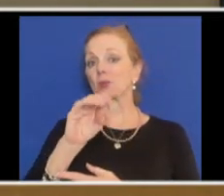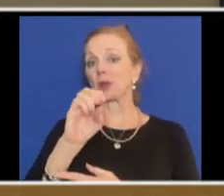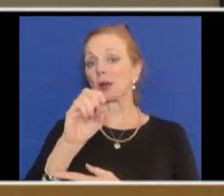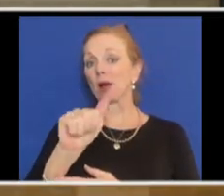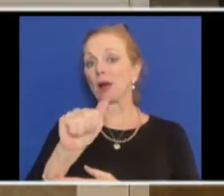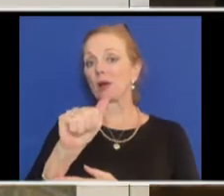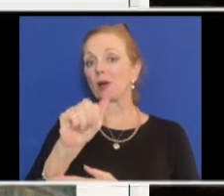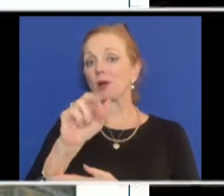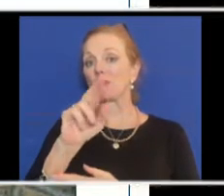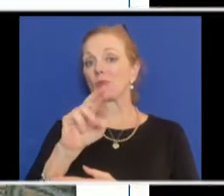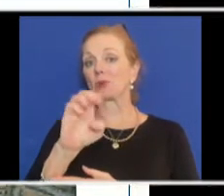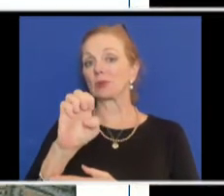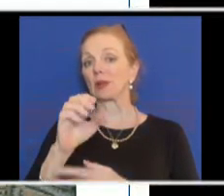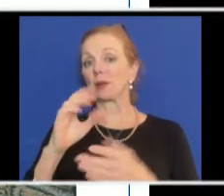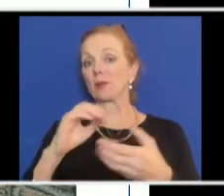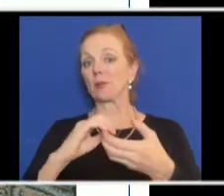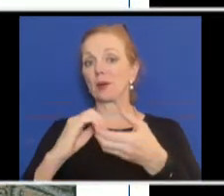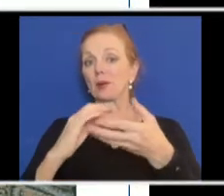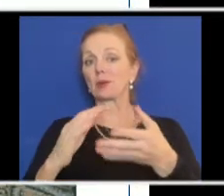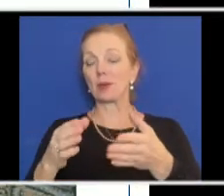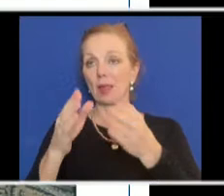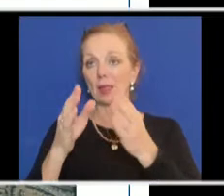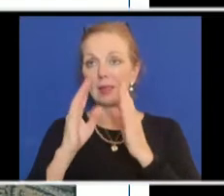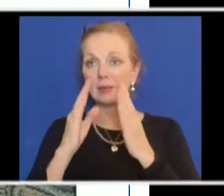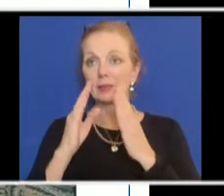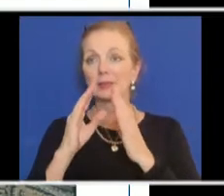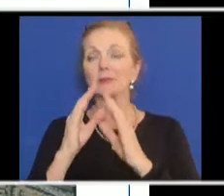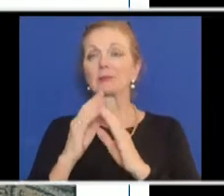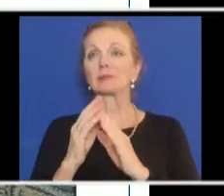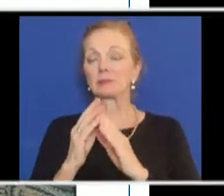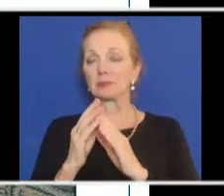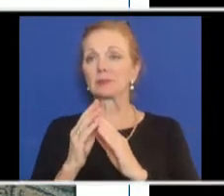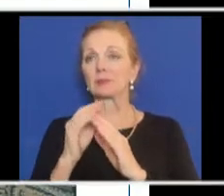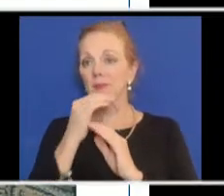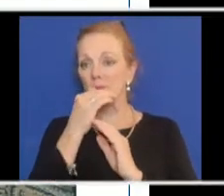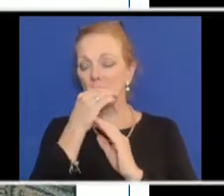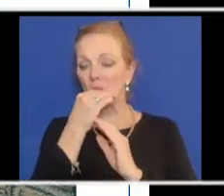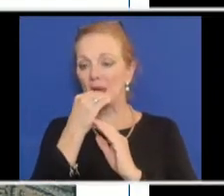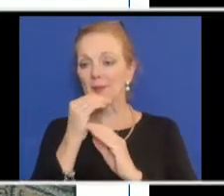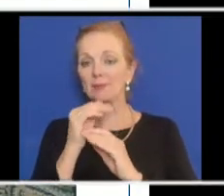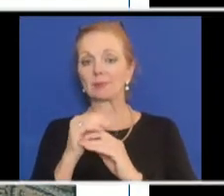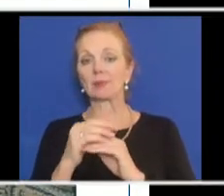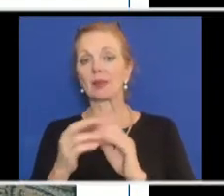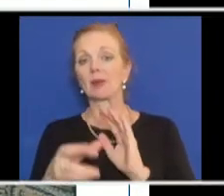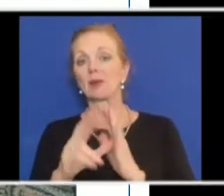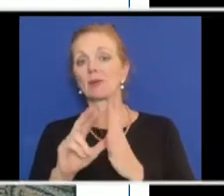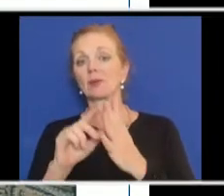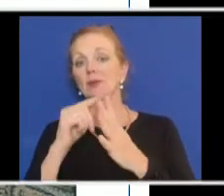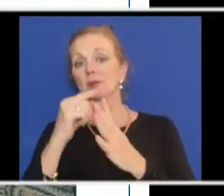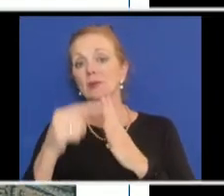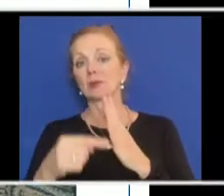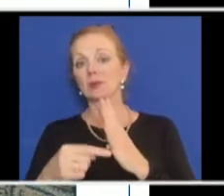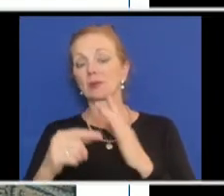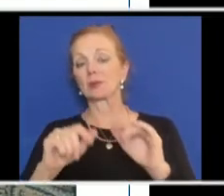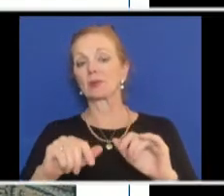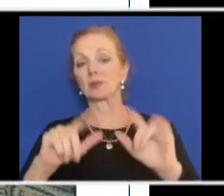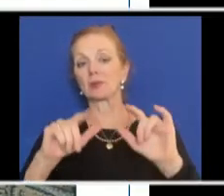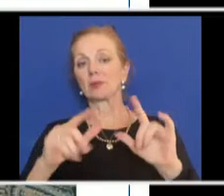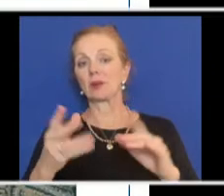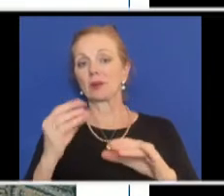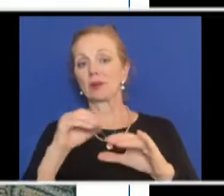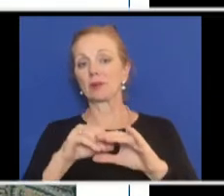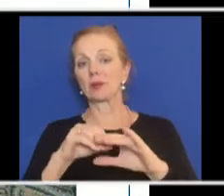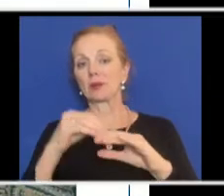we were listening closely to the last petition and so I'm just going to Breeze through some of these context slides and talk a little bit about the investment in